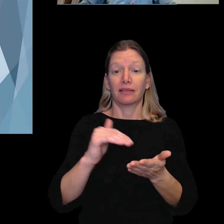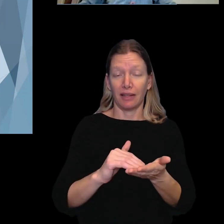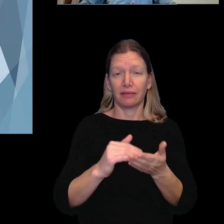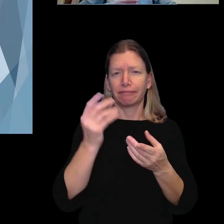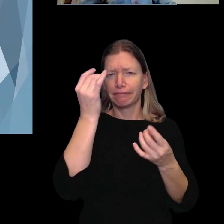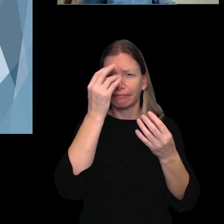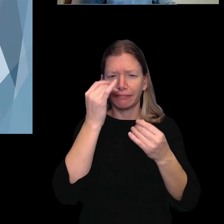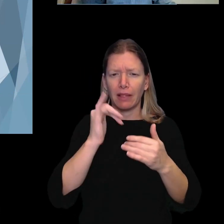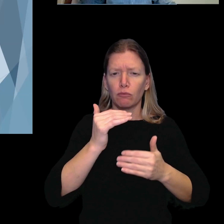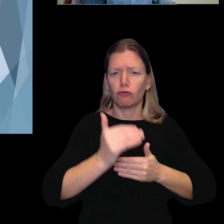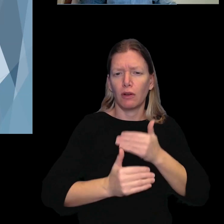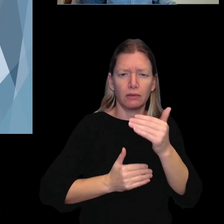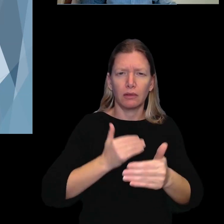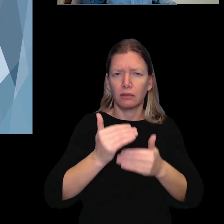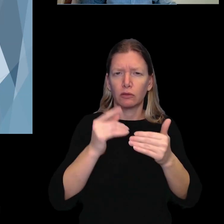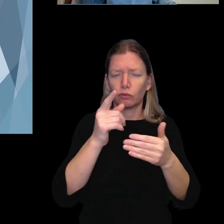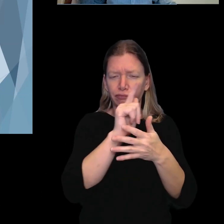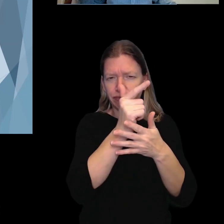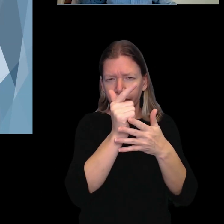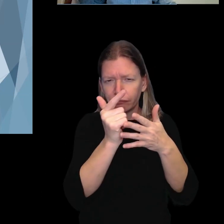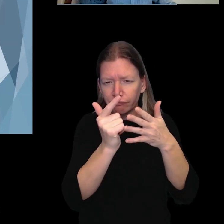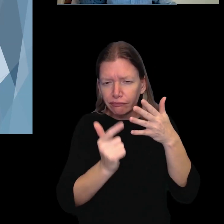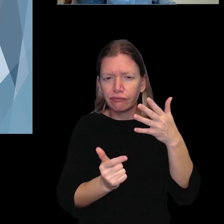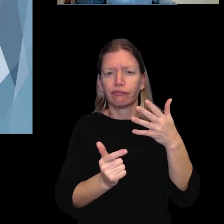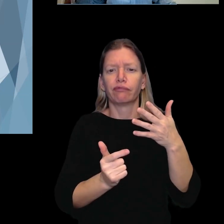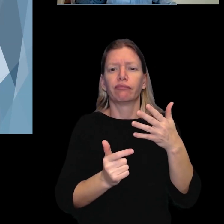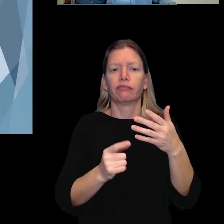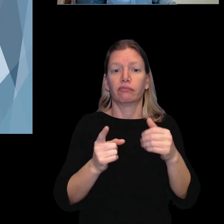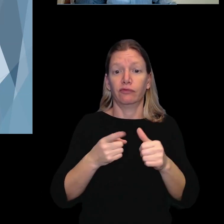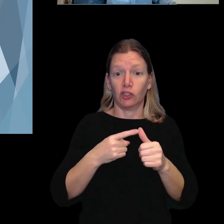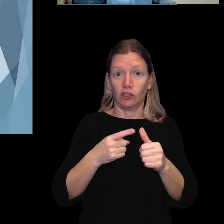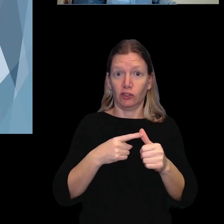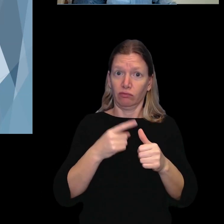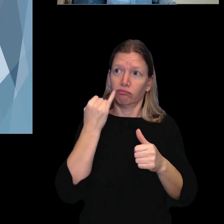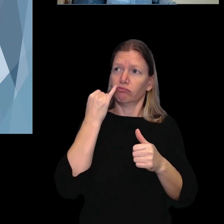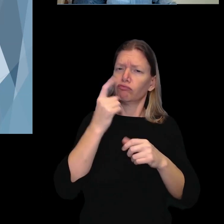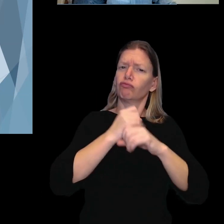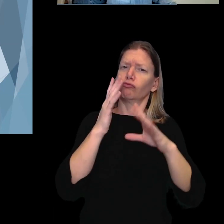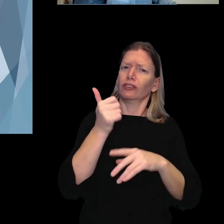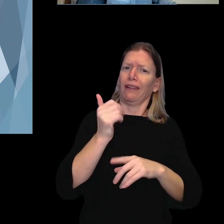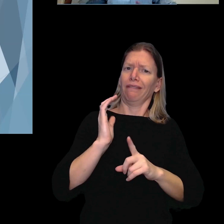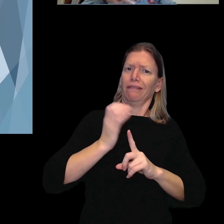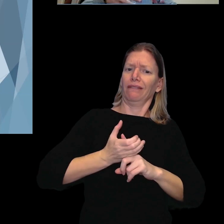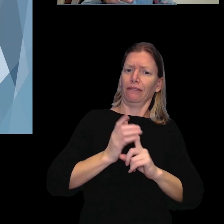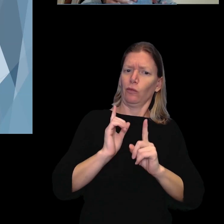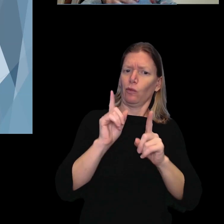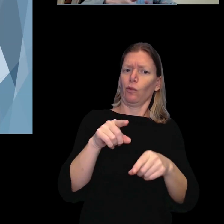So again, thinking through the process that you would go through if you're going to the location to